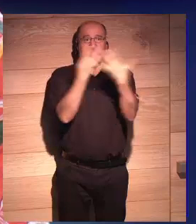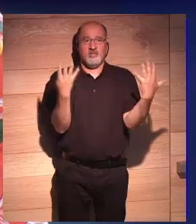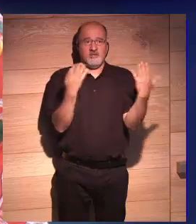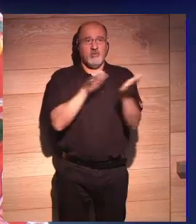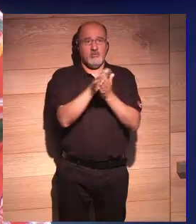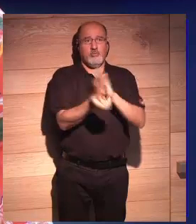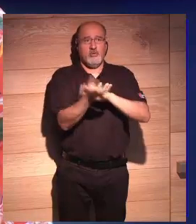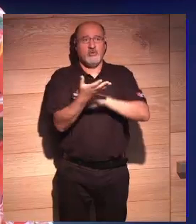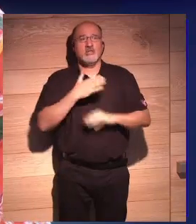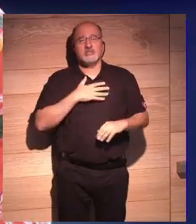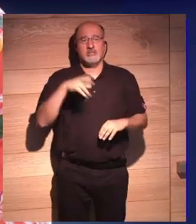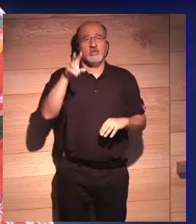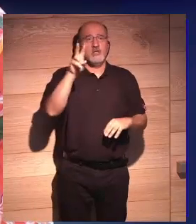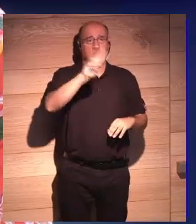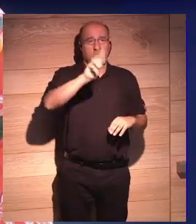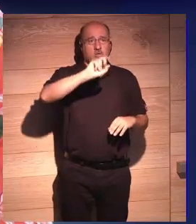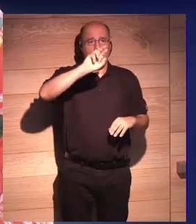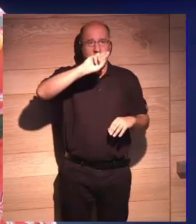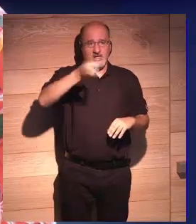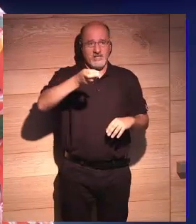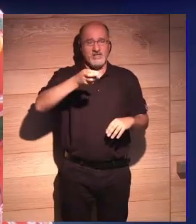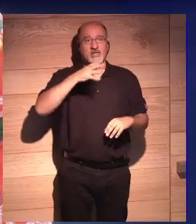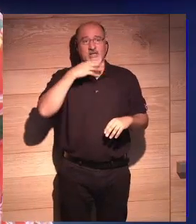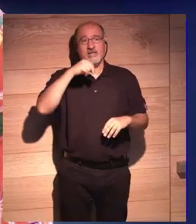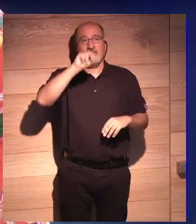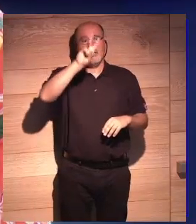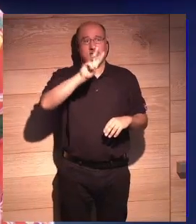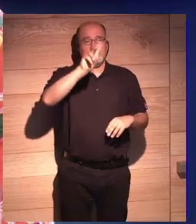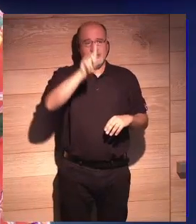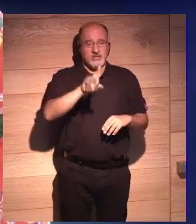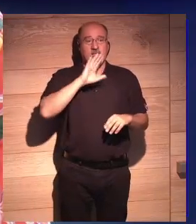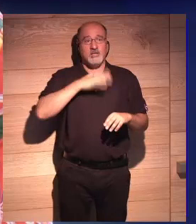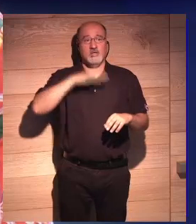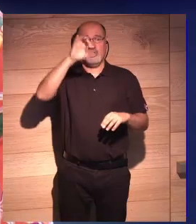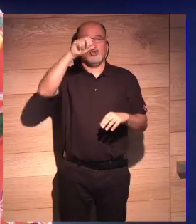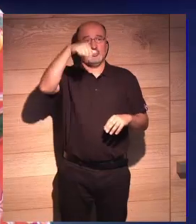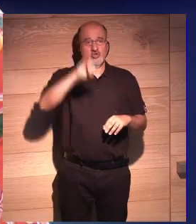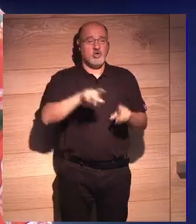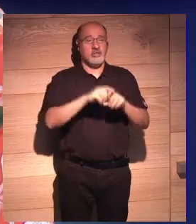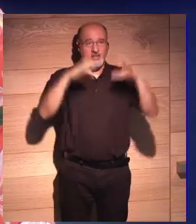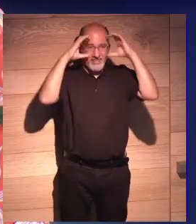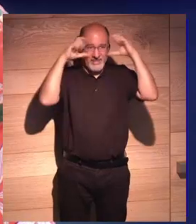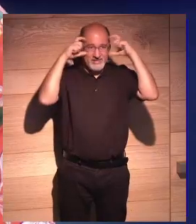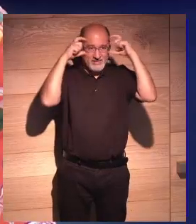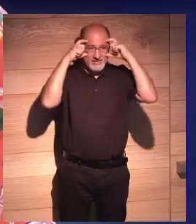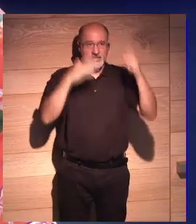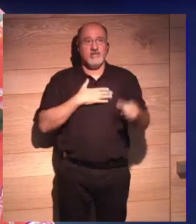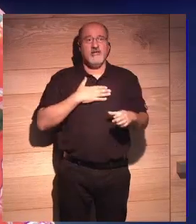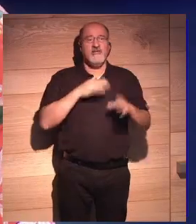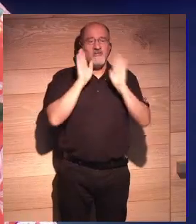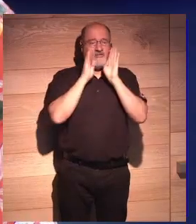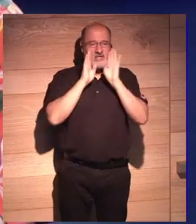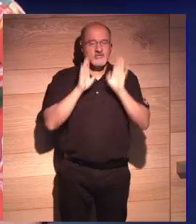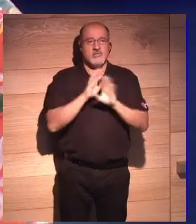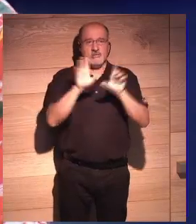I've... participated at different VR productions, content customers like Sony Digital